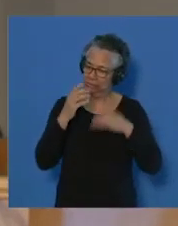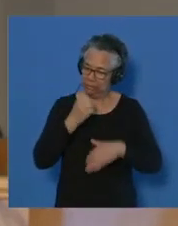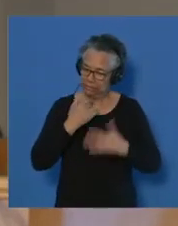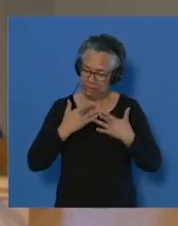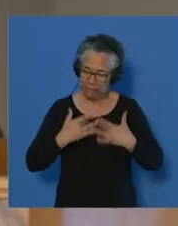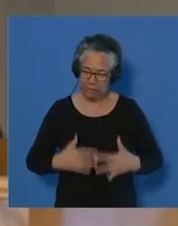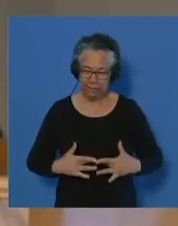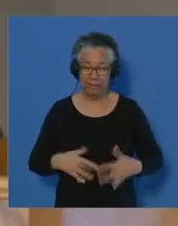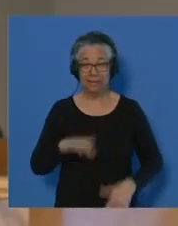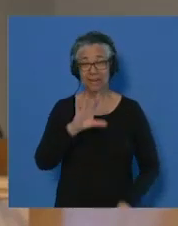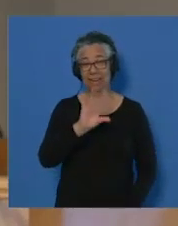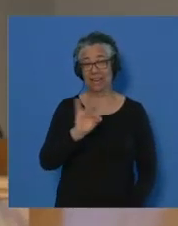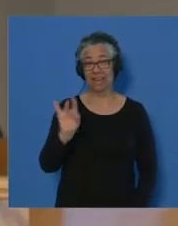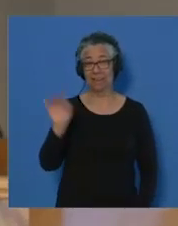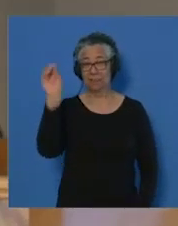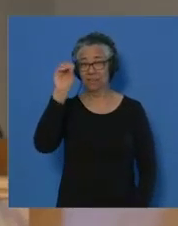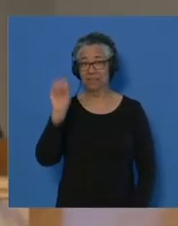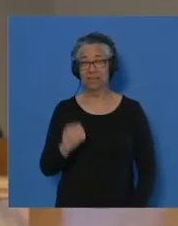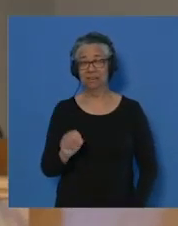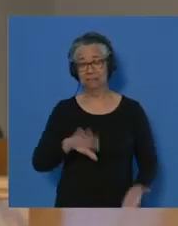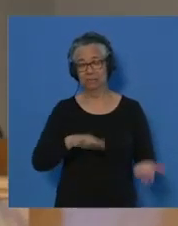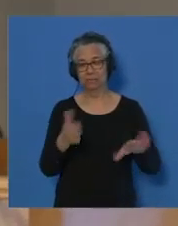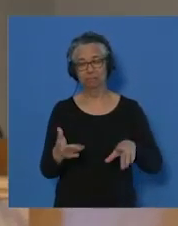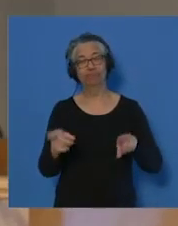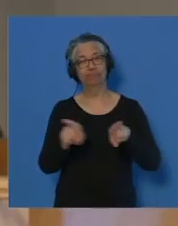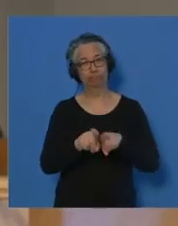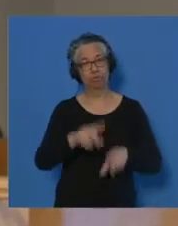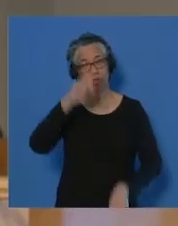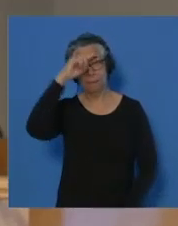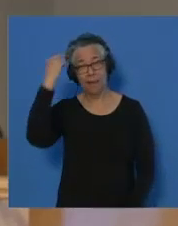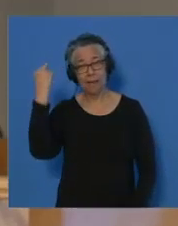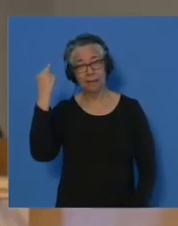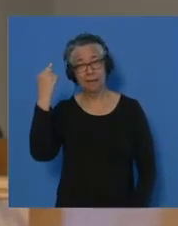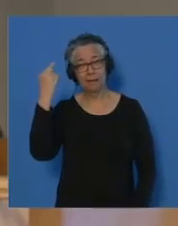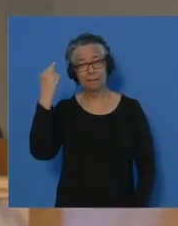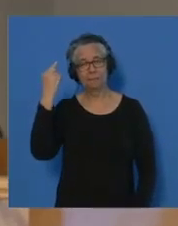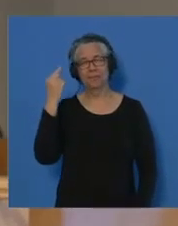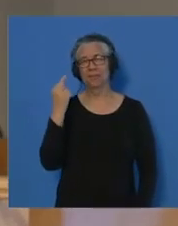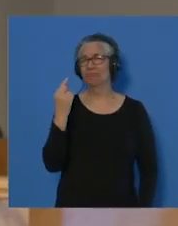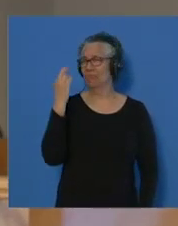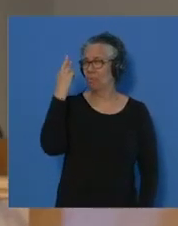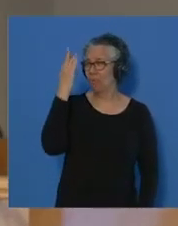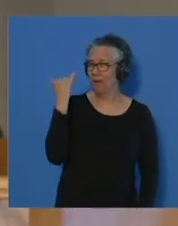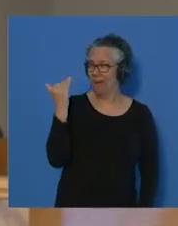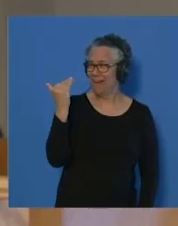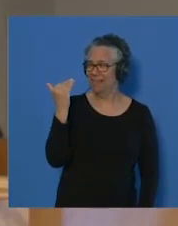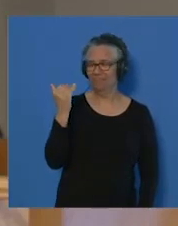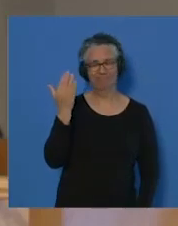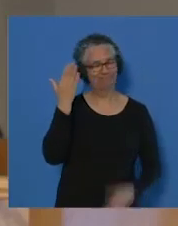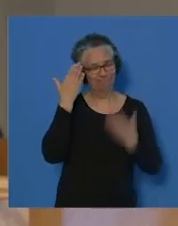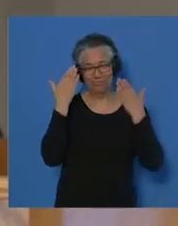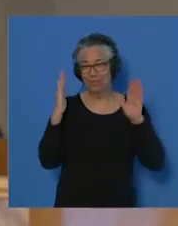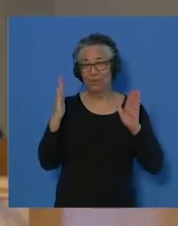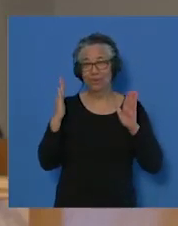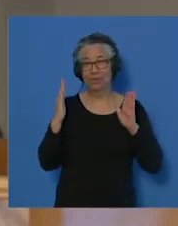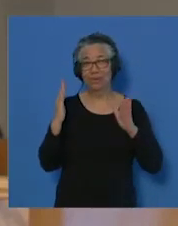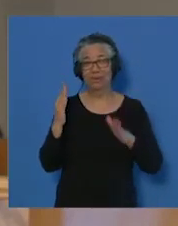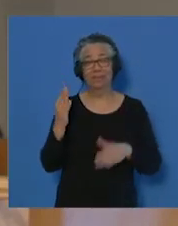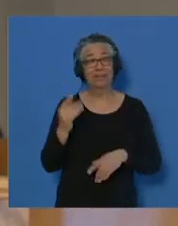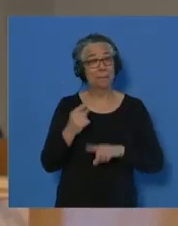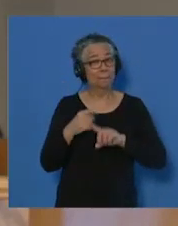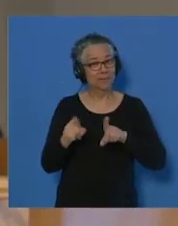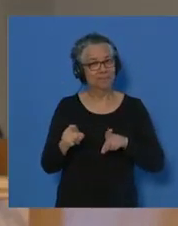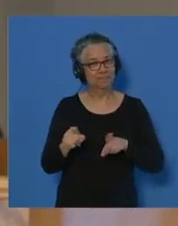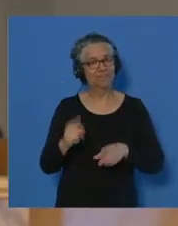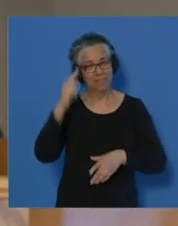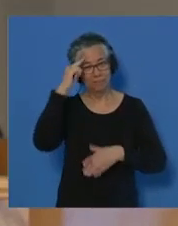of those that have passed are also Black. The causes are not fully understood anywhere, but it is